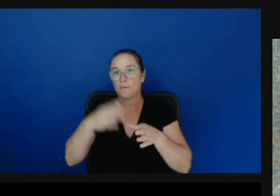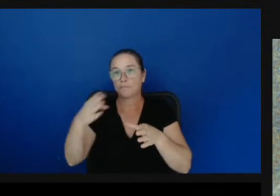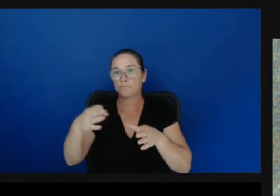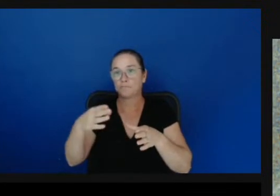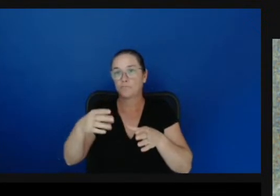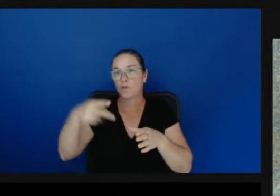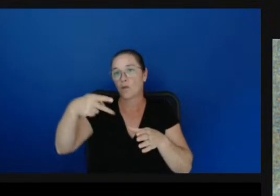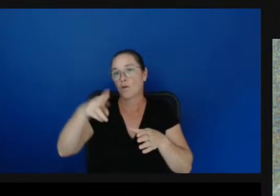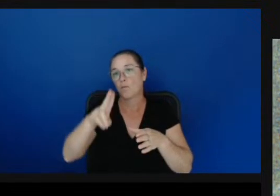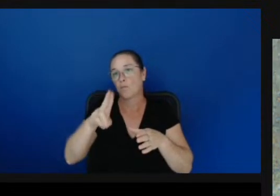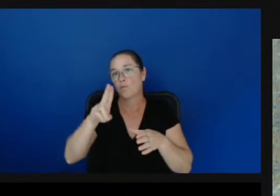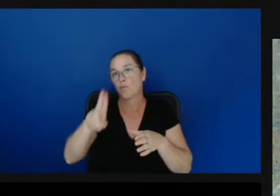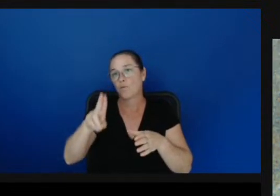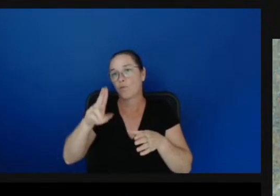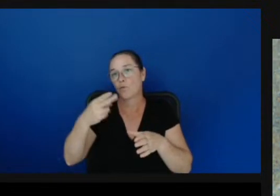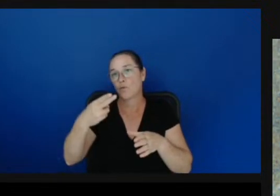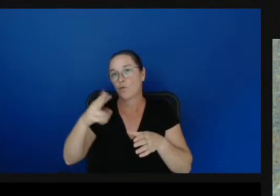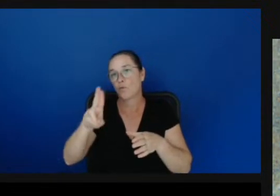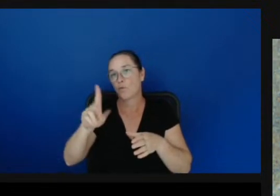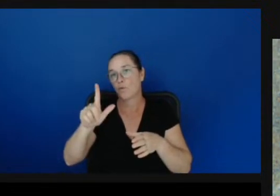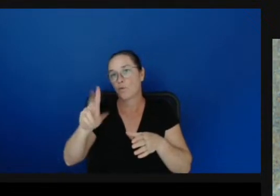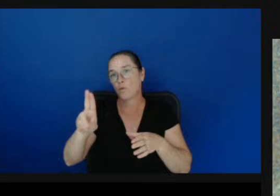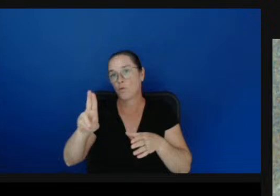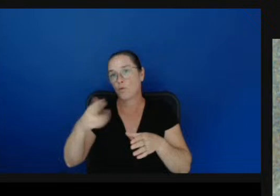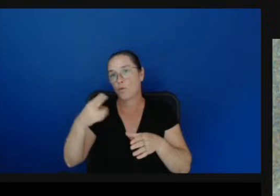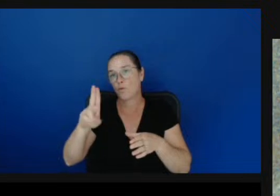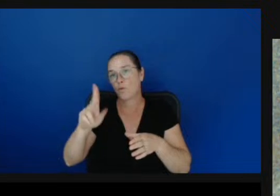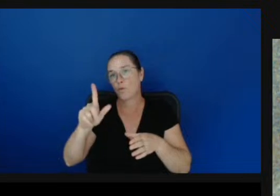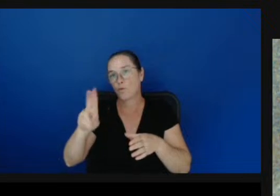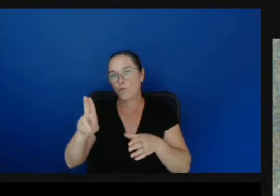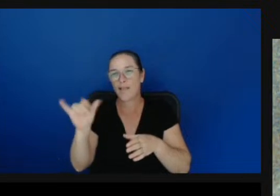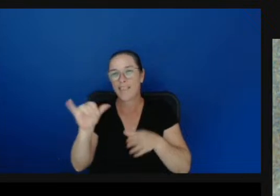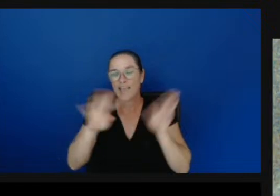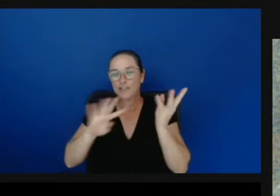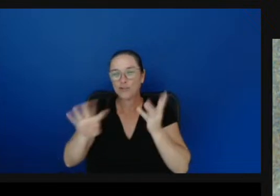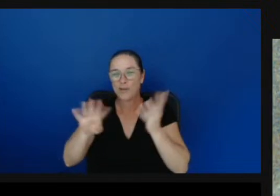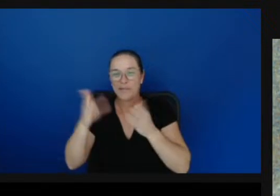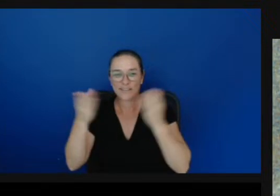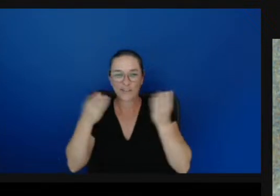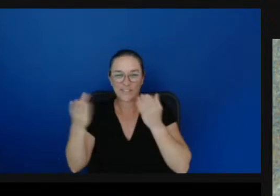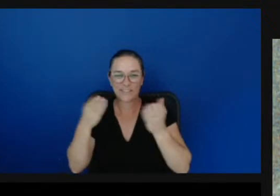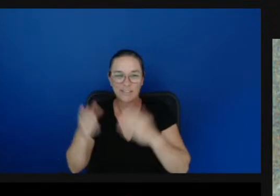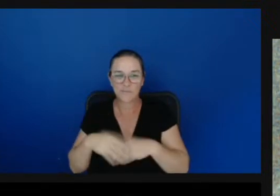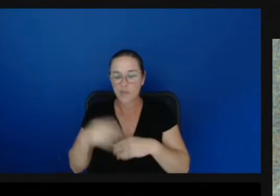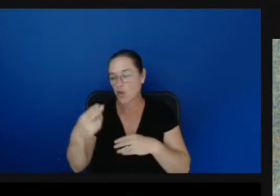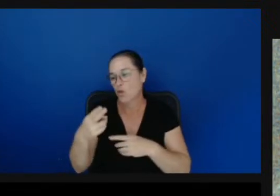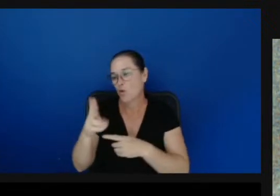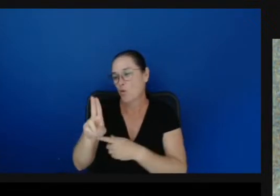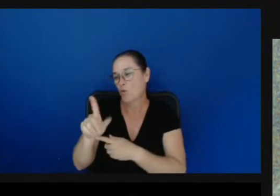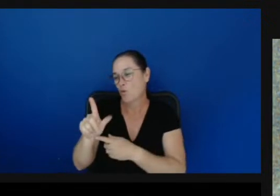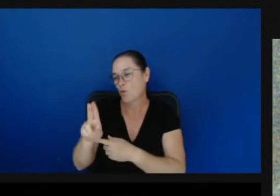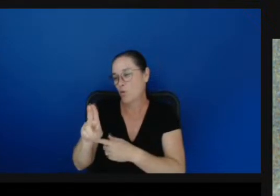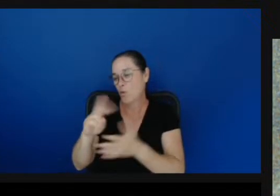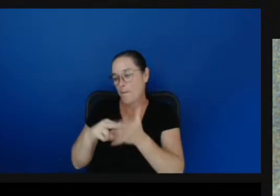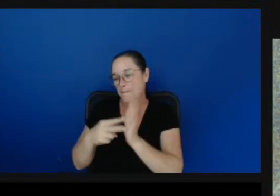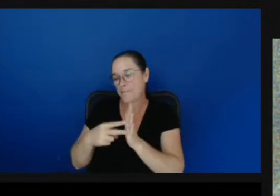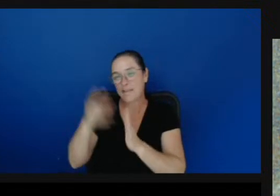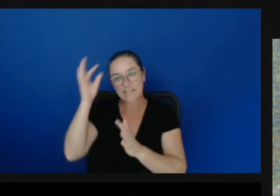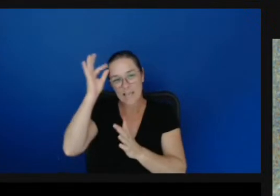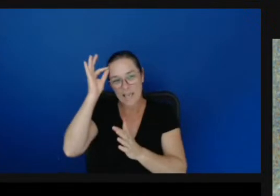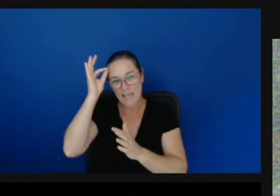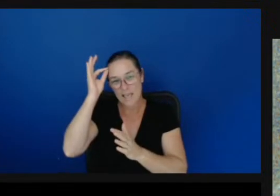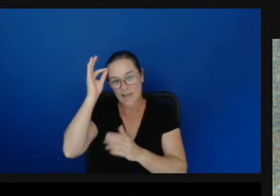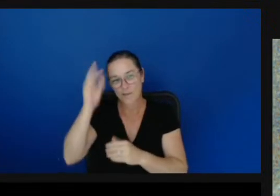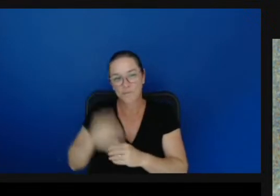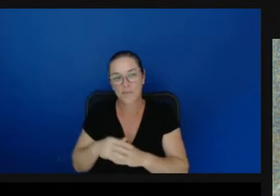Pu'uhuluhulu streaming service cone is over here. Right, that's not actually what it means. Hulu means hair. So Pu'uhuluhulu